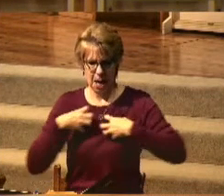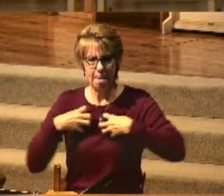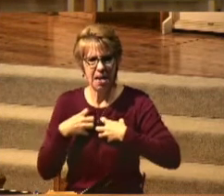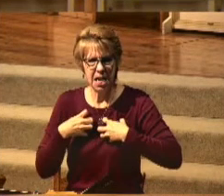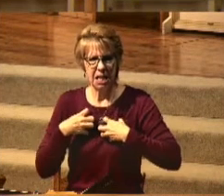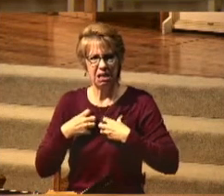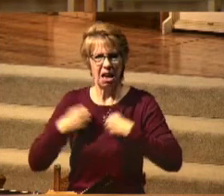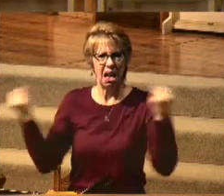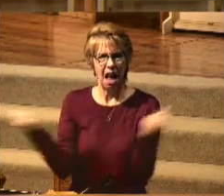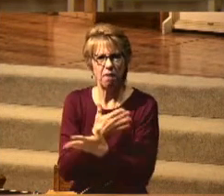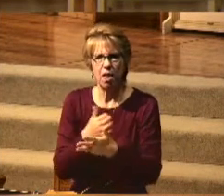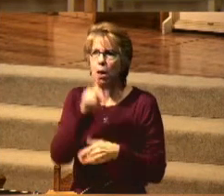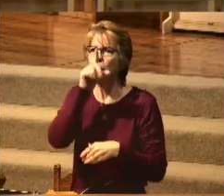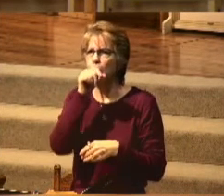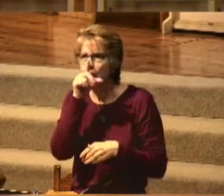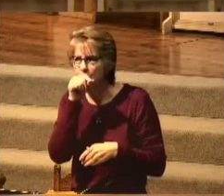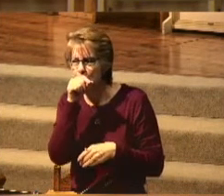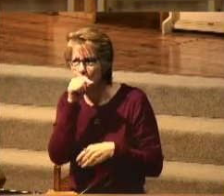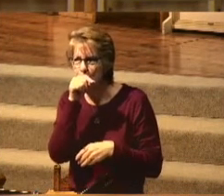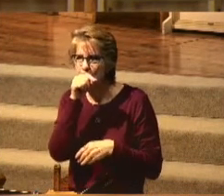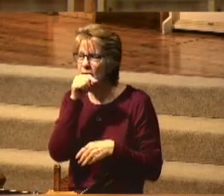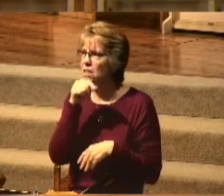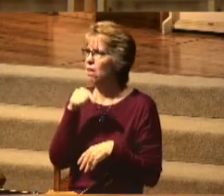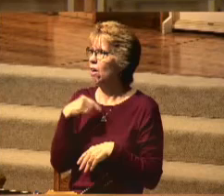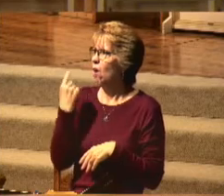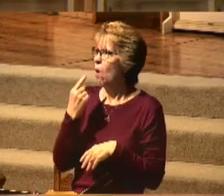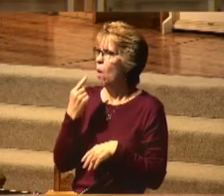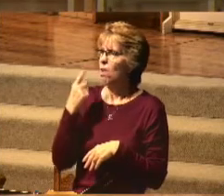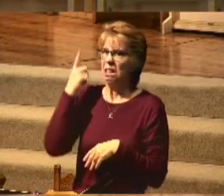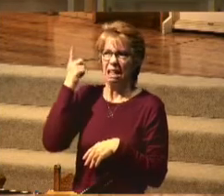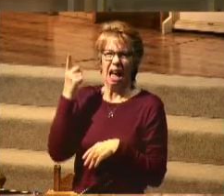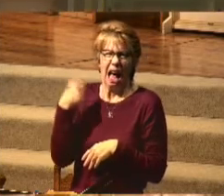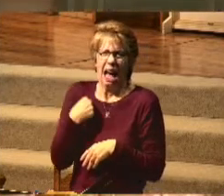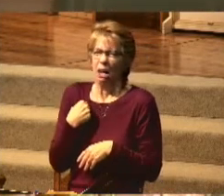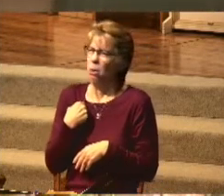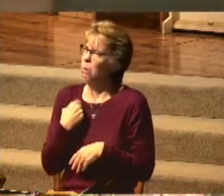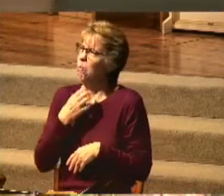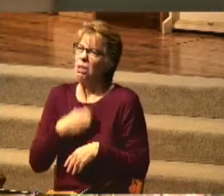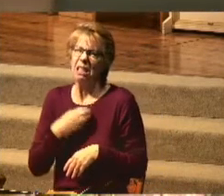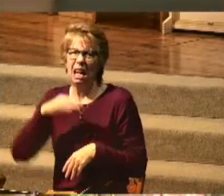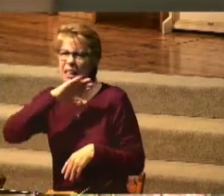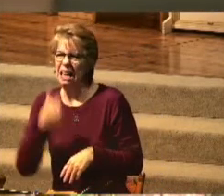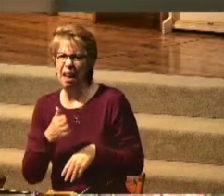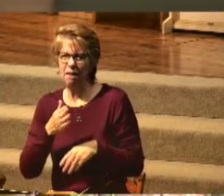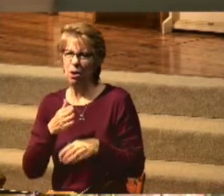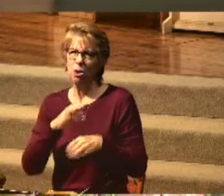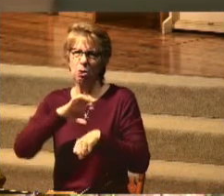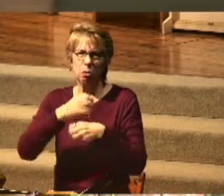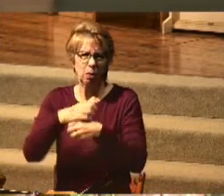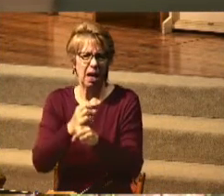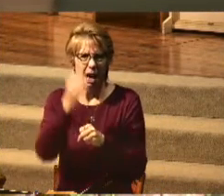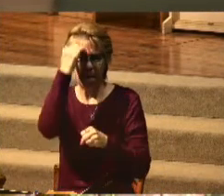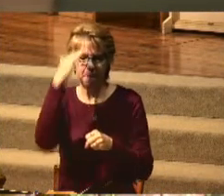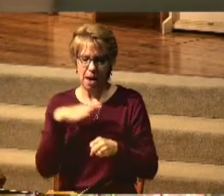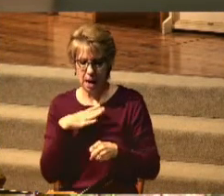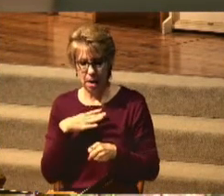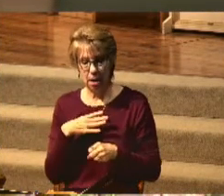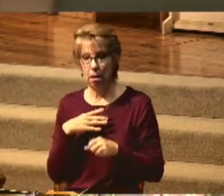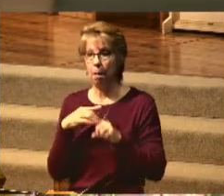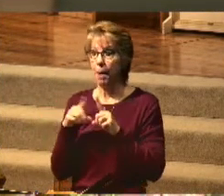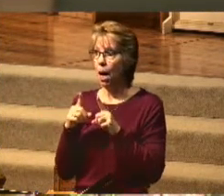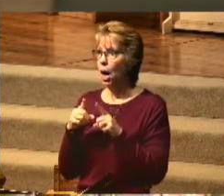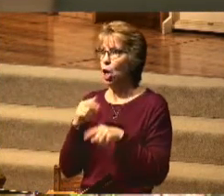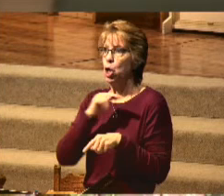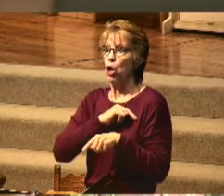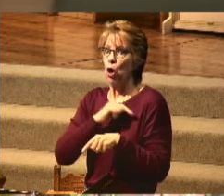the fowls of the air, for it repented me that I made man. But I like this verse number 8. But Noah